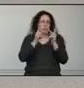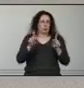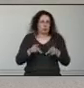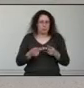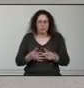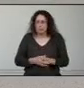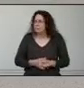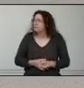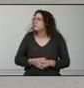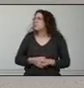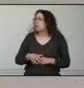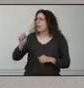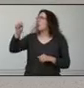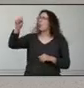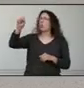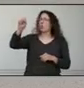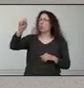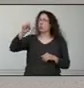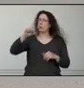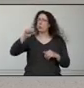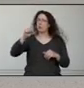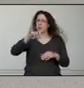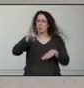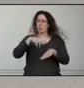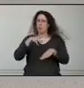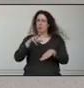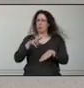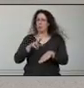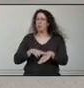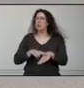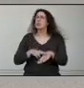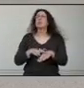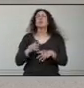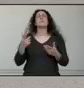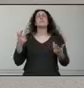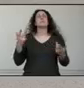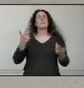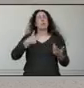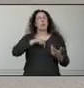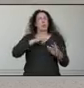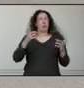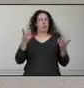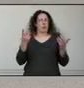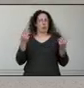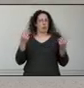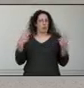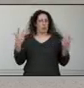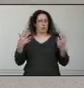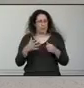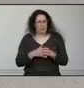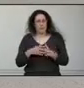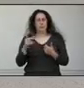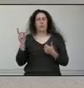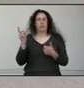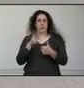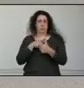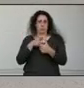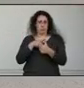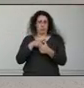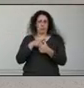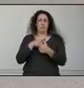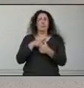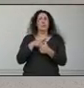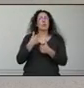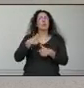to prevent outbreaks? And so what we're doing, first of all, is we're working